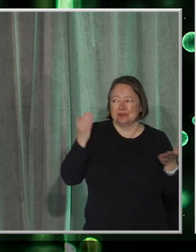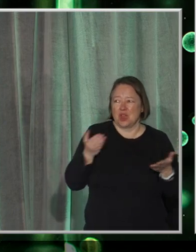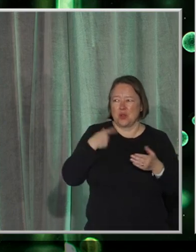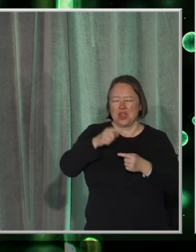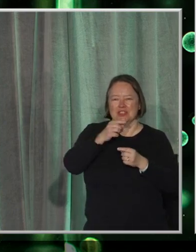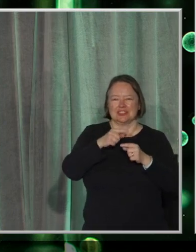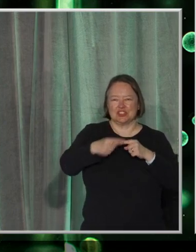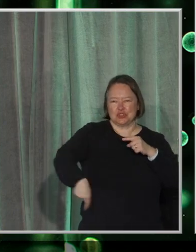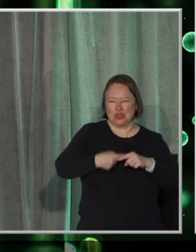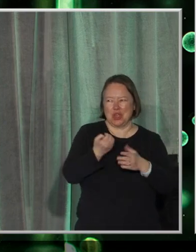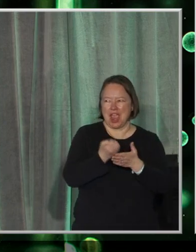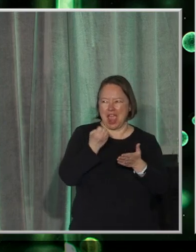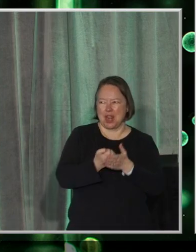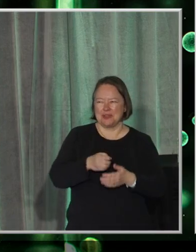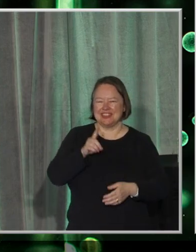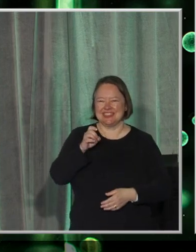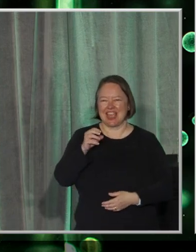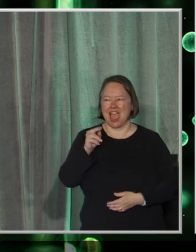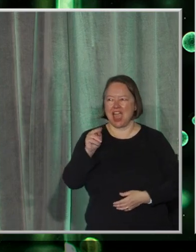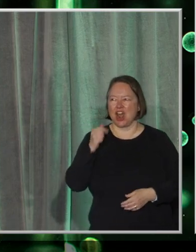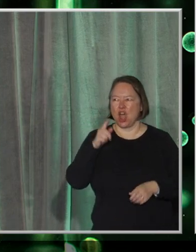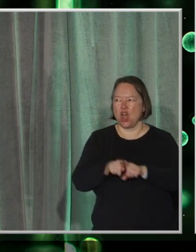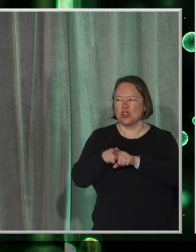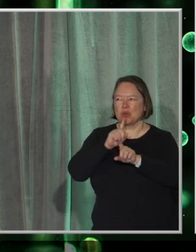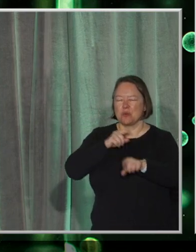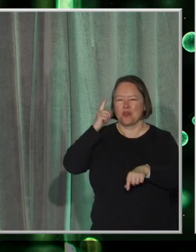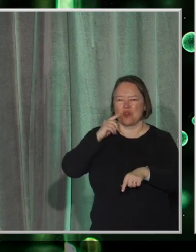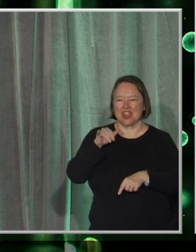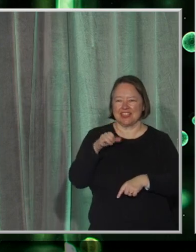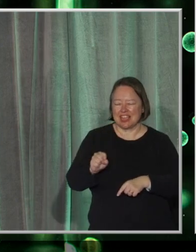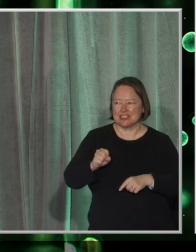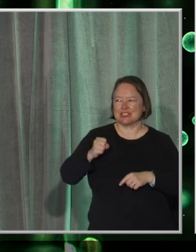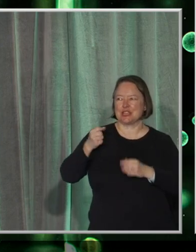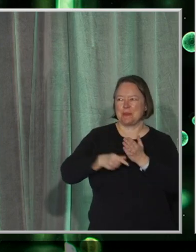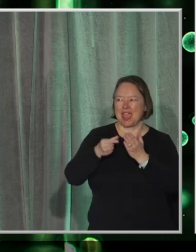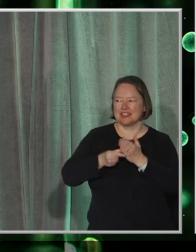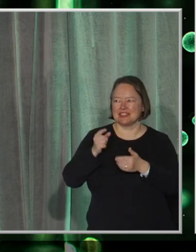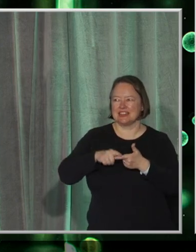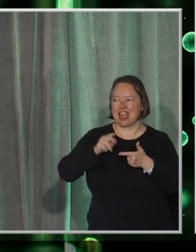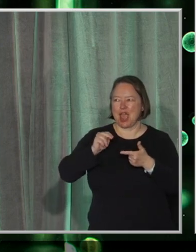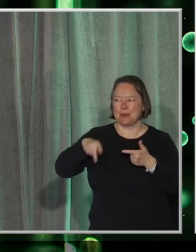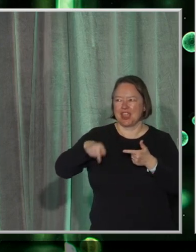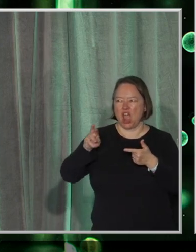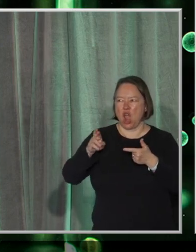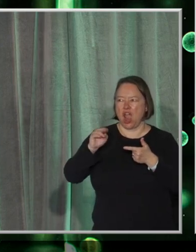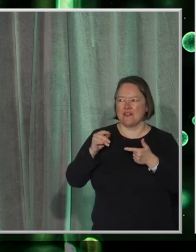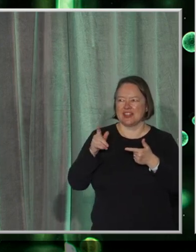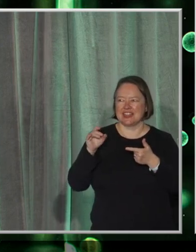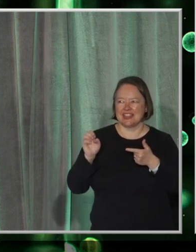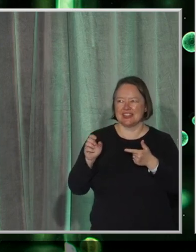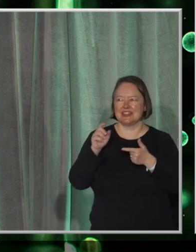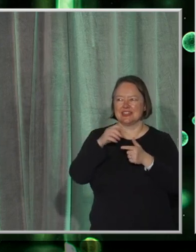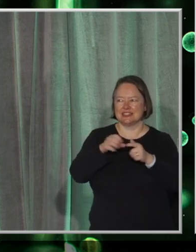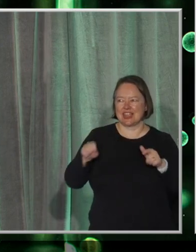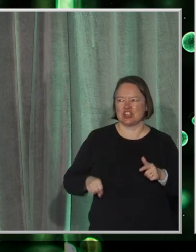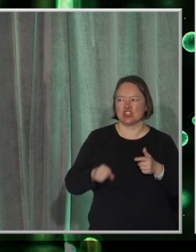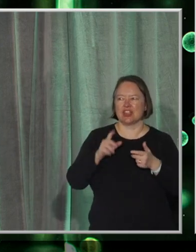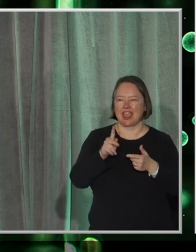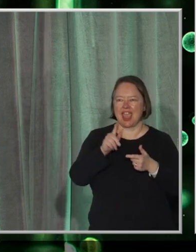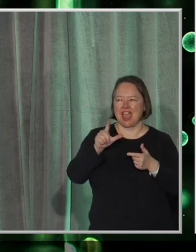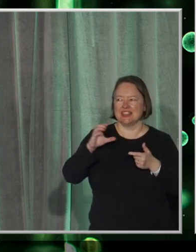economy. Deanna has also reported for Yes Magazine, NPR affiliate station KLCC, The